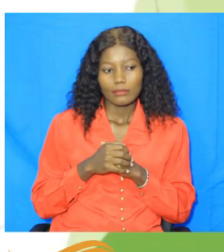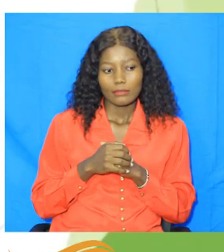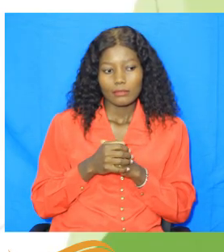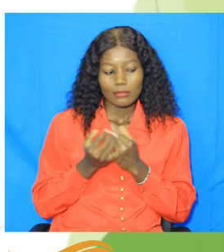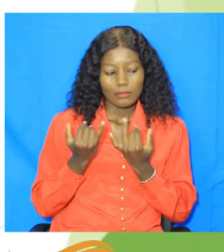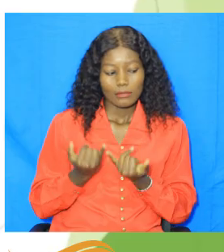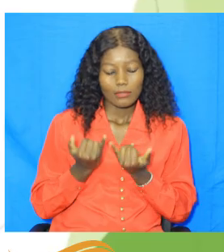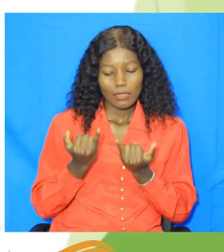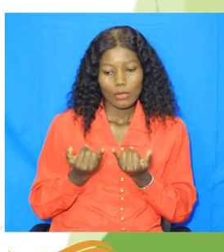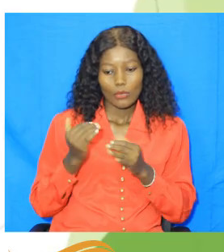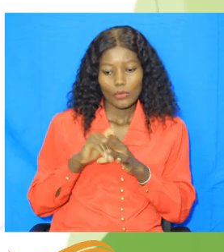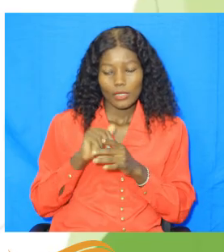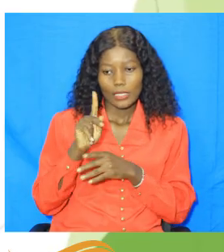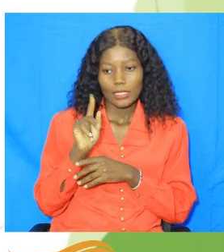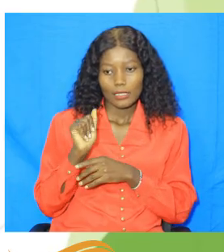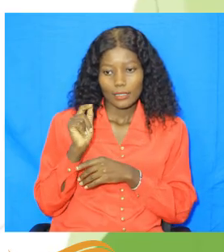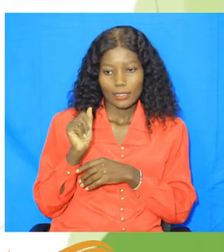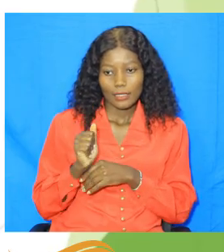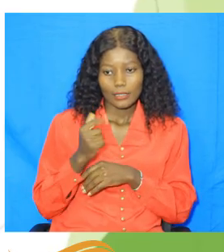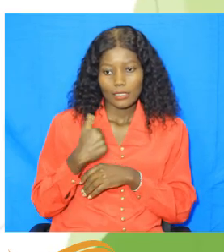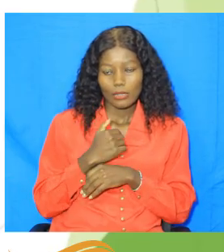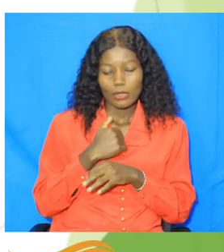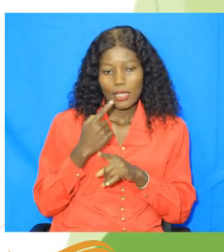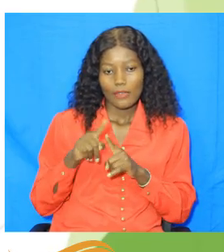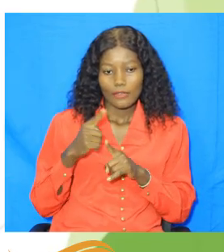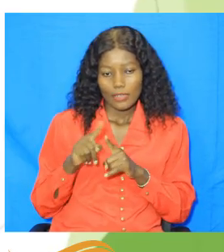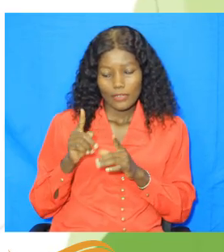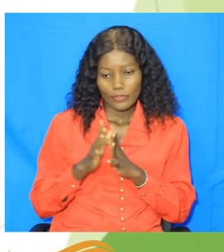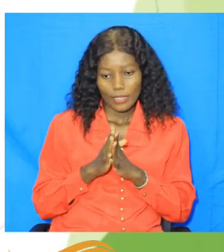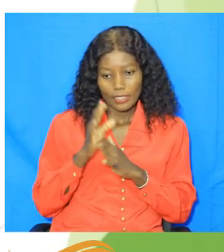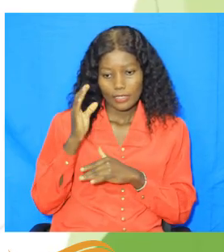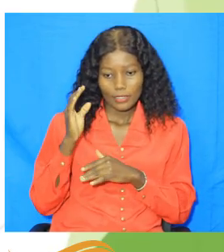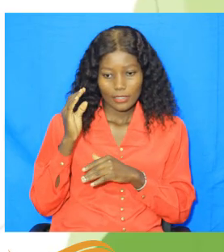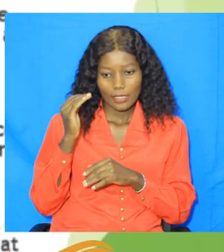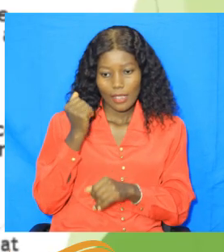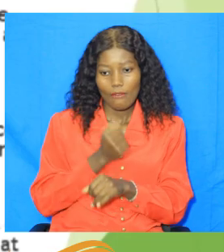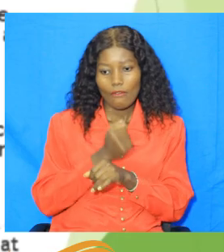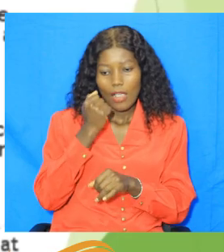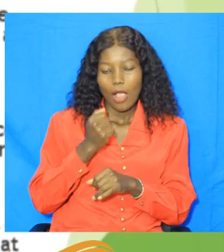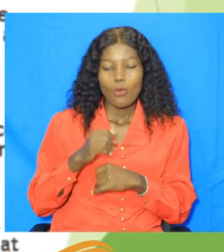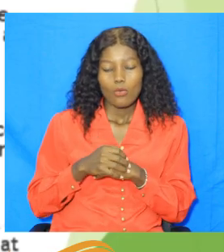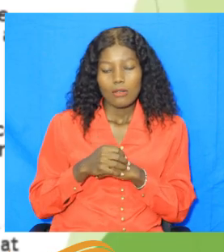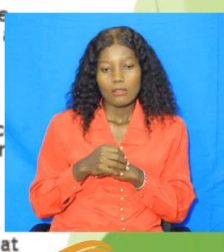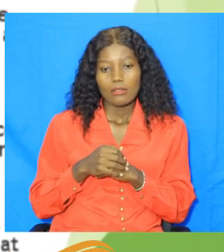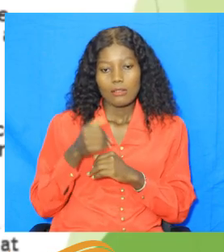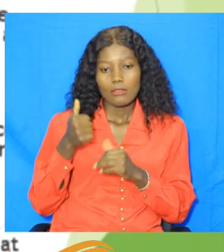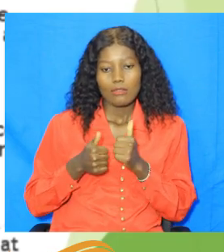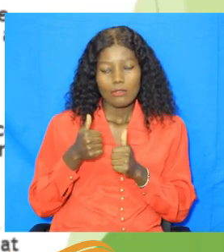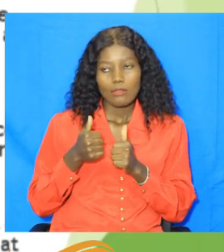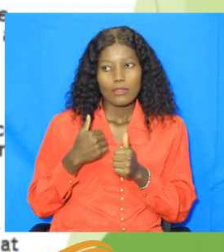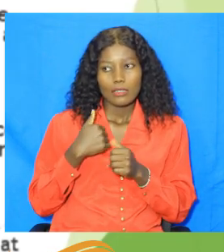So in a kata, there are various fouls. The number of fouls are around